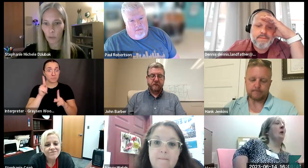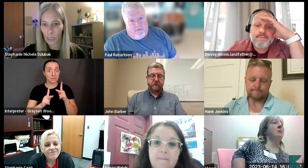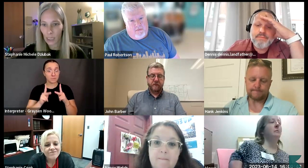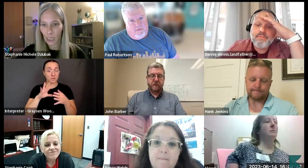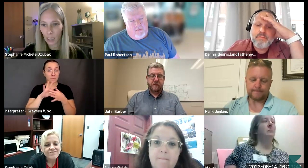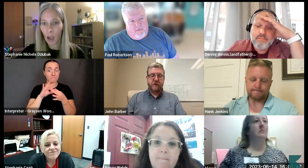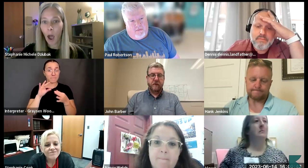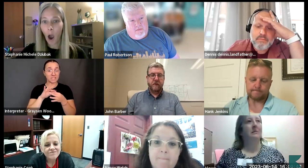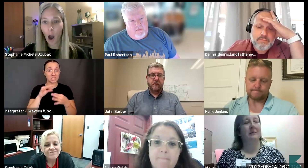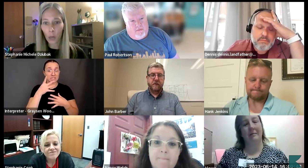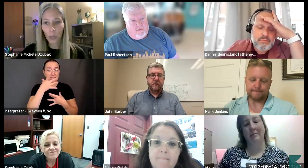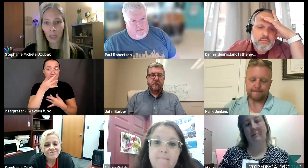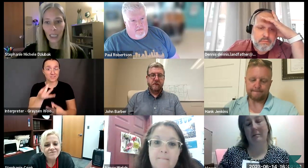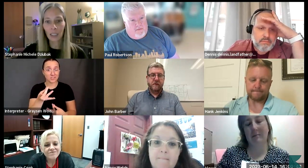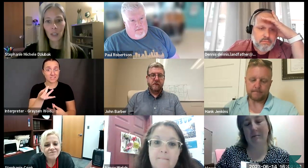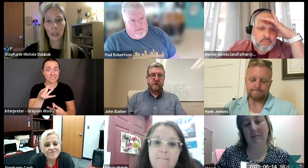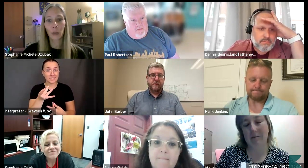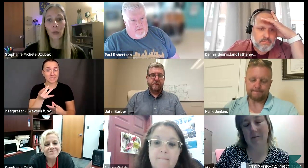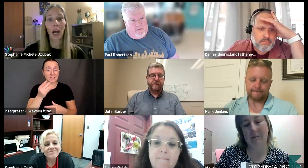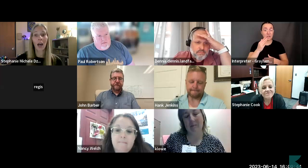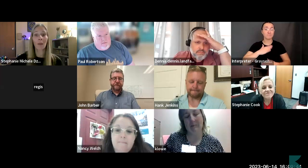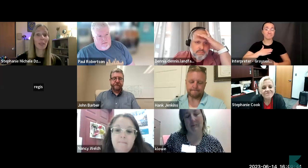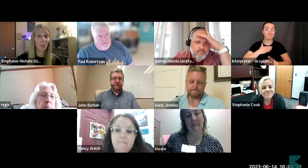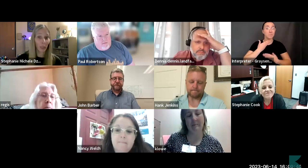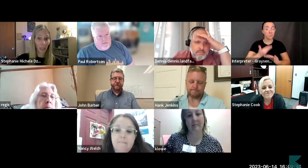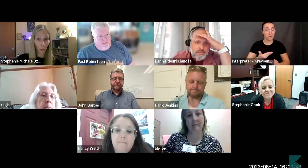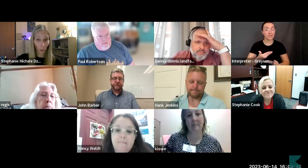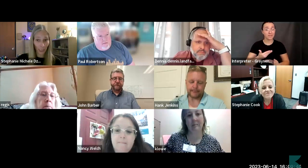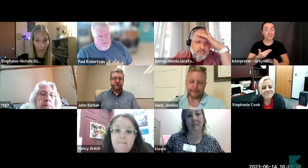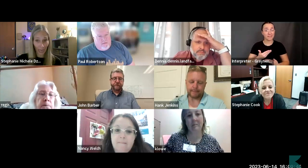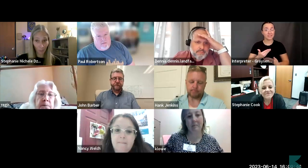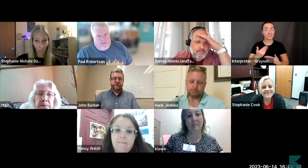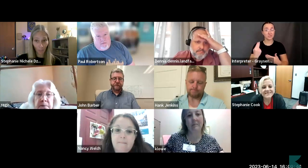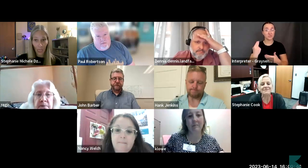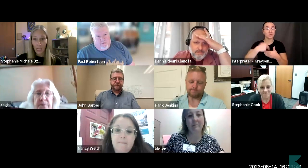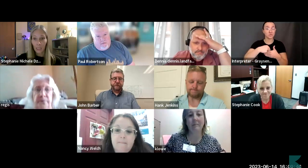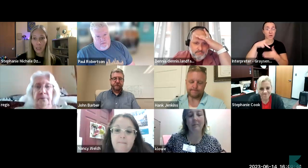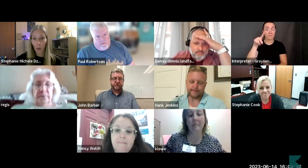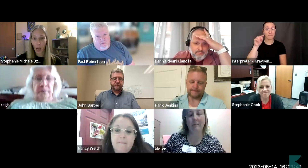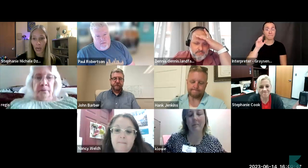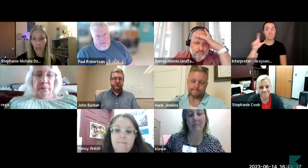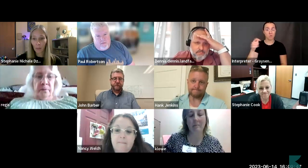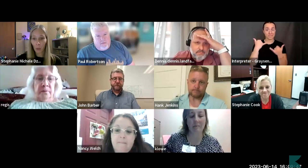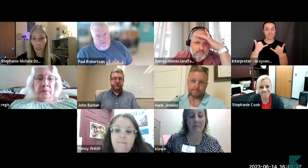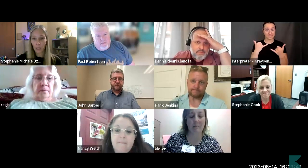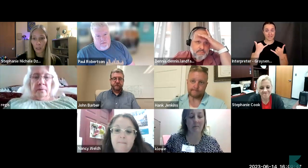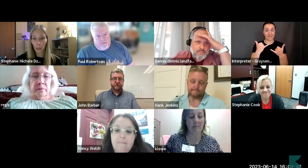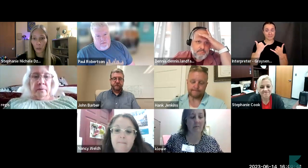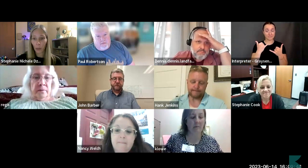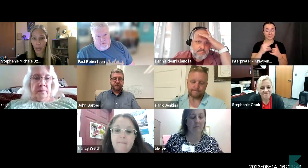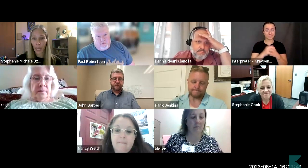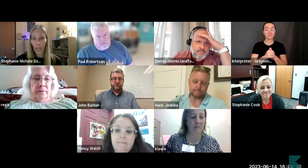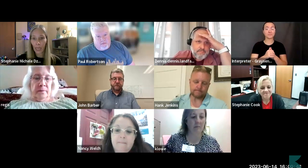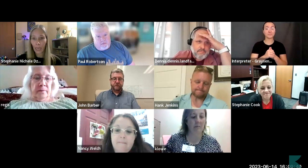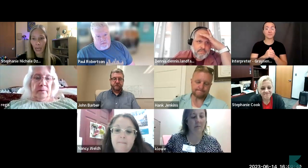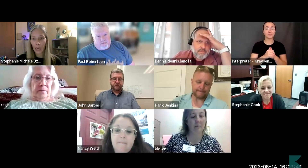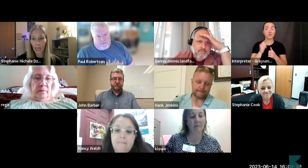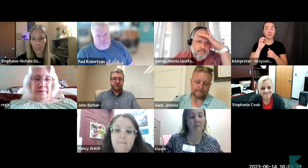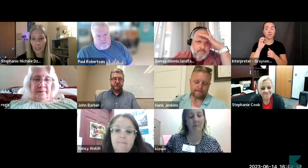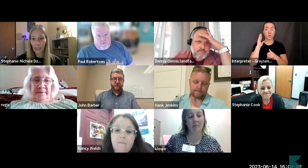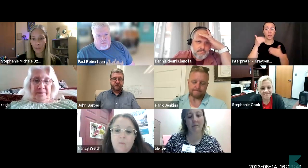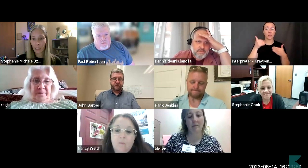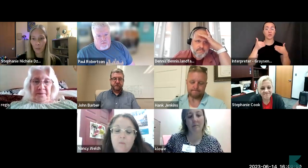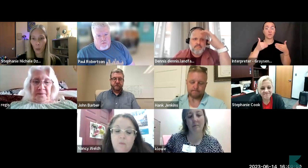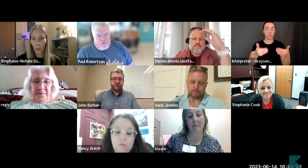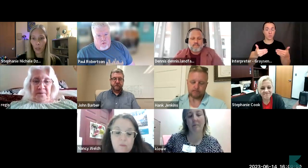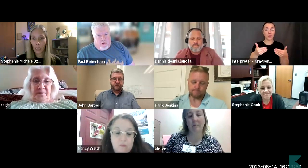they were interested are willing to be put in the poll today. So I am going to go ahead